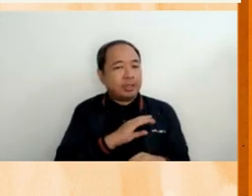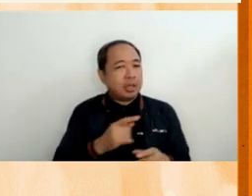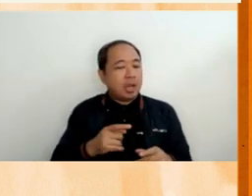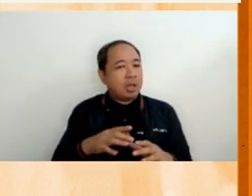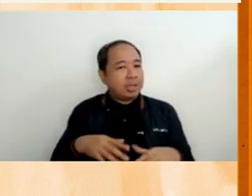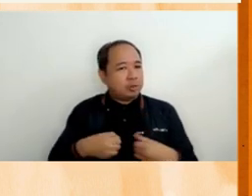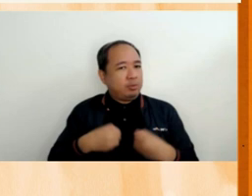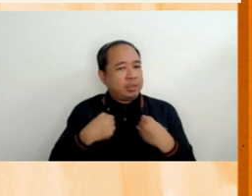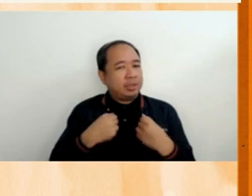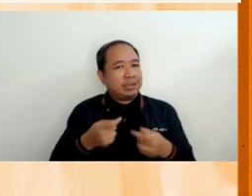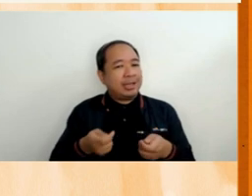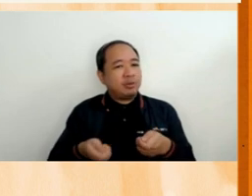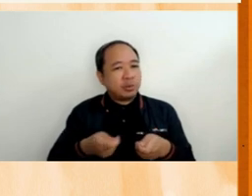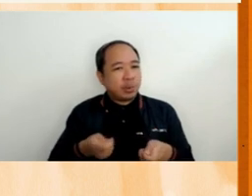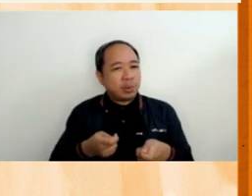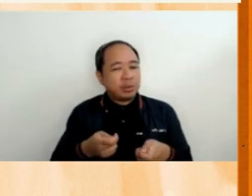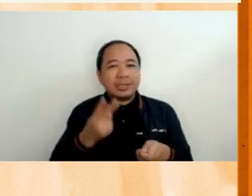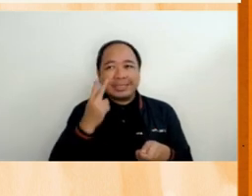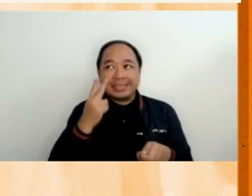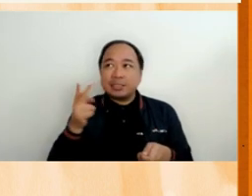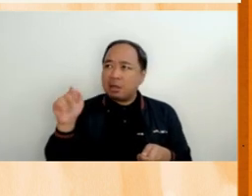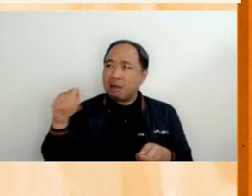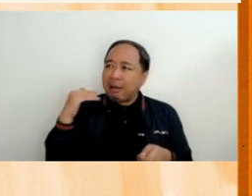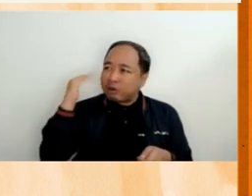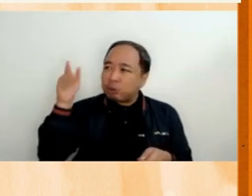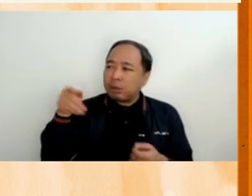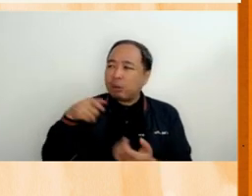adults exemplify all these virtues.